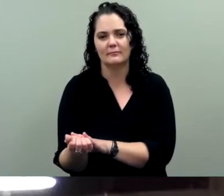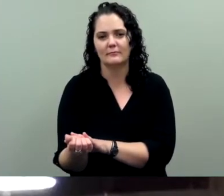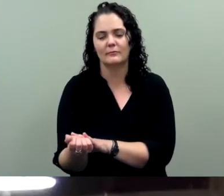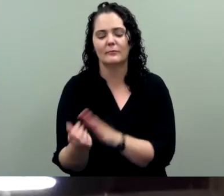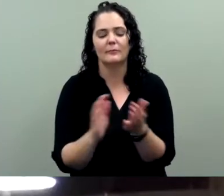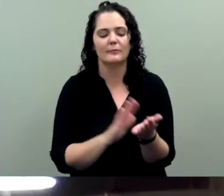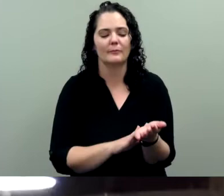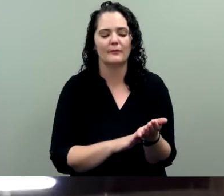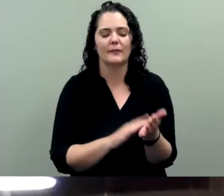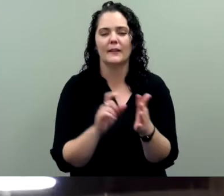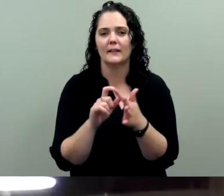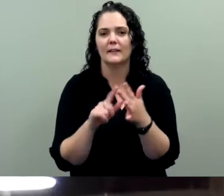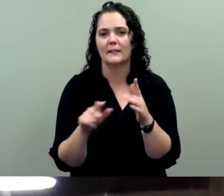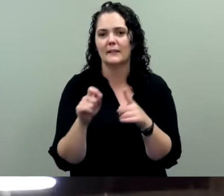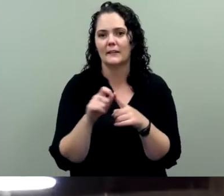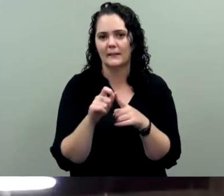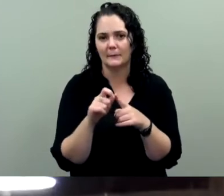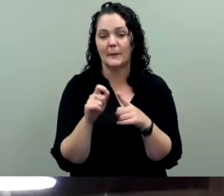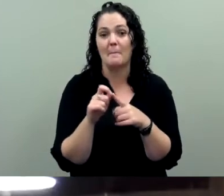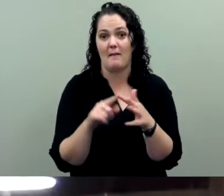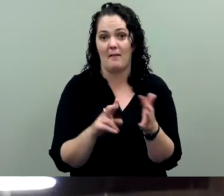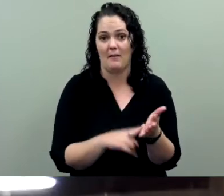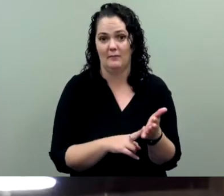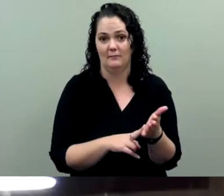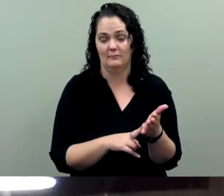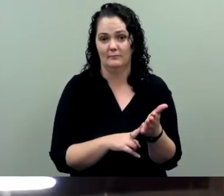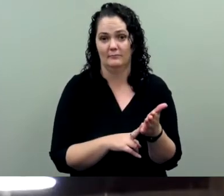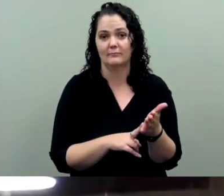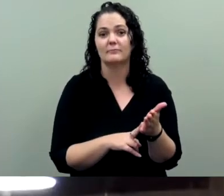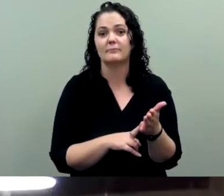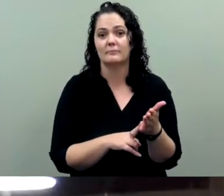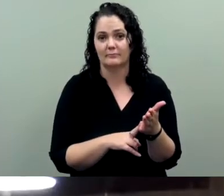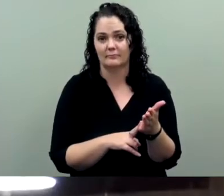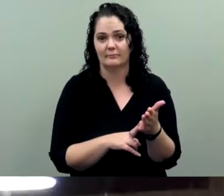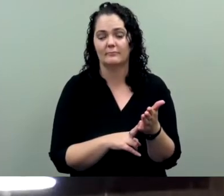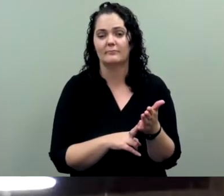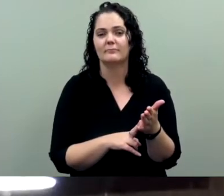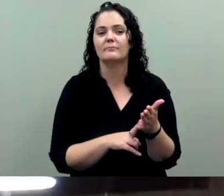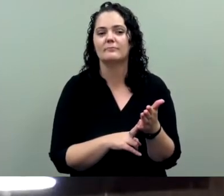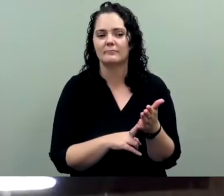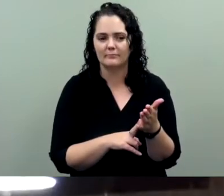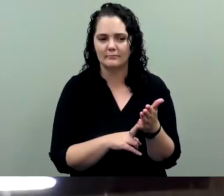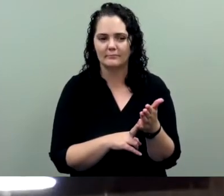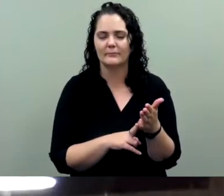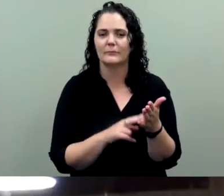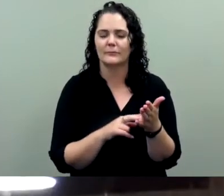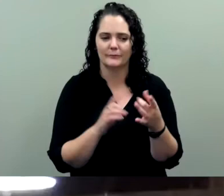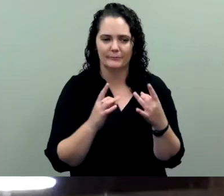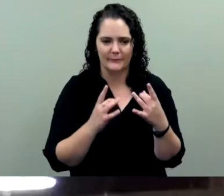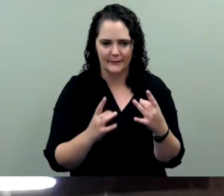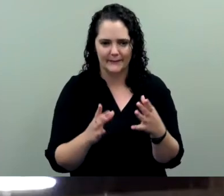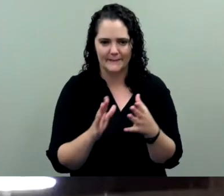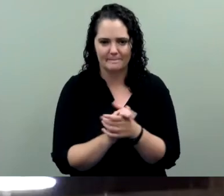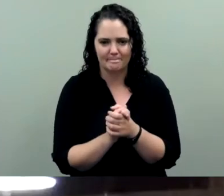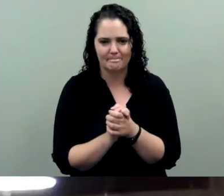dip pen to the other one of my wrists. So get yourself set up, and then we'll go into the final drawing. All right, I'm actually going to